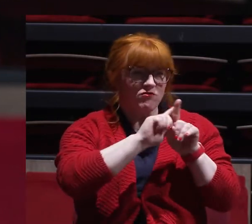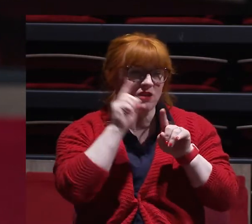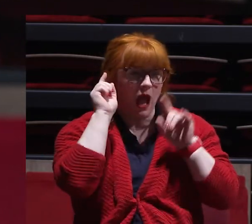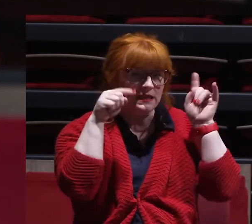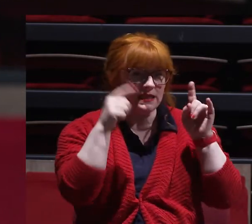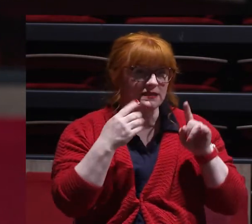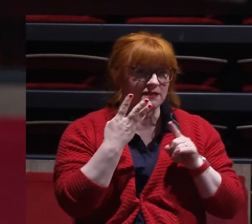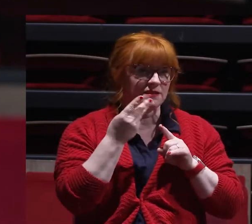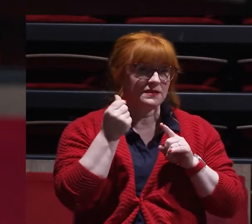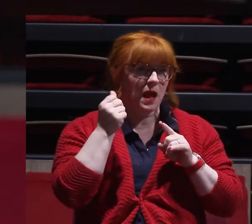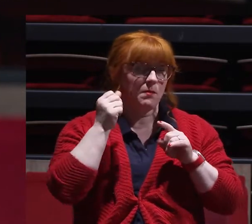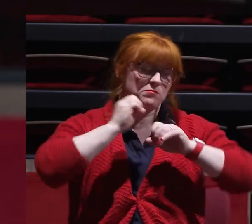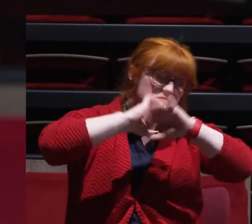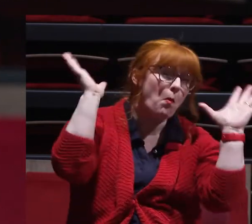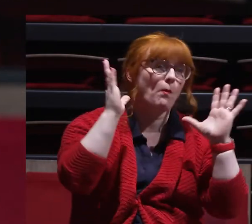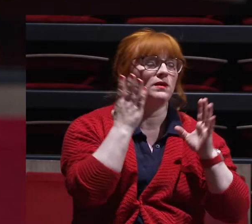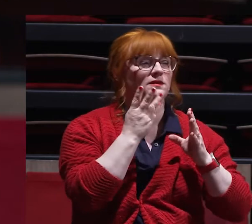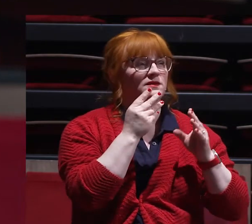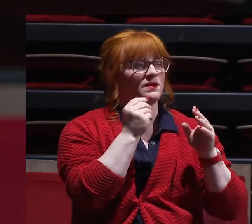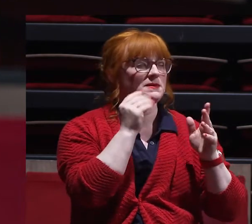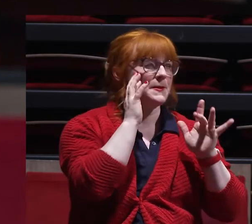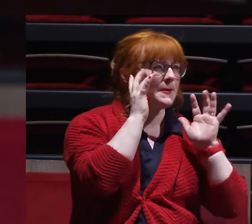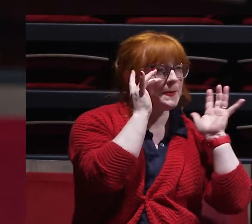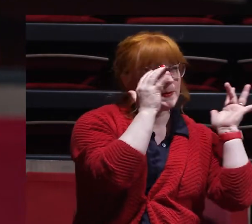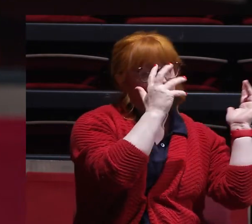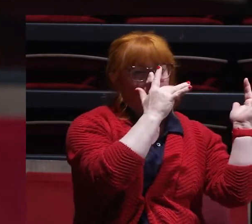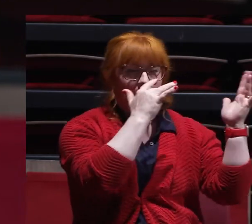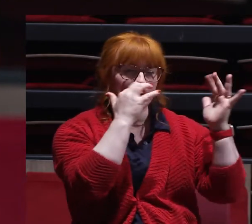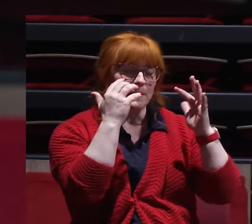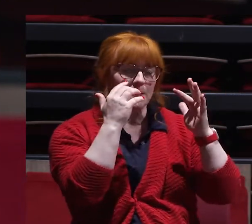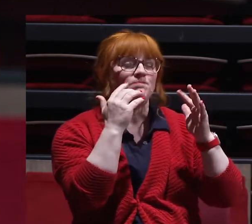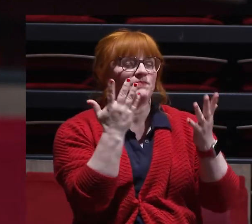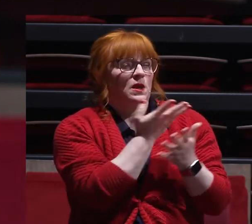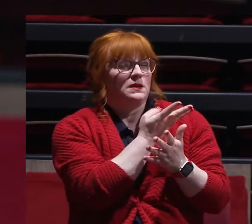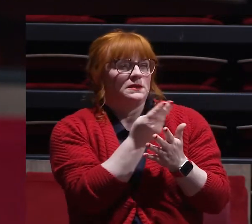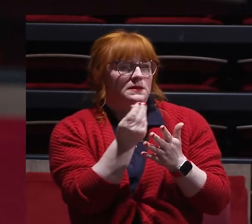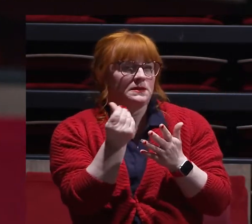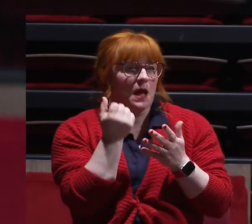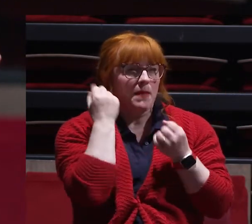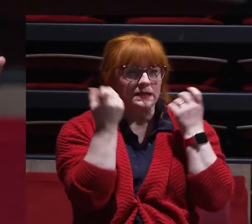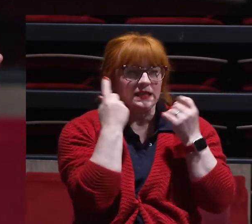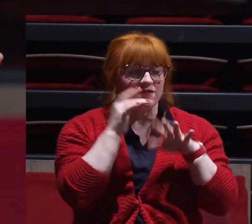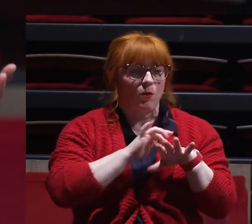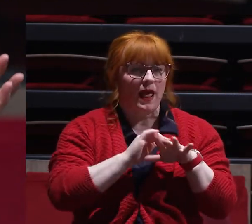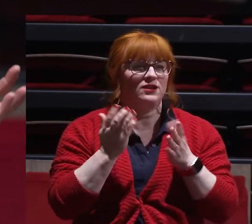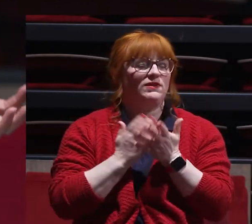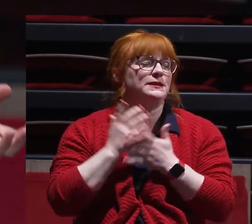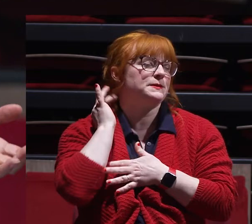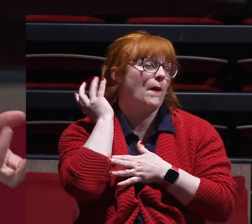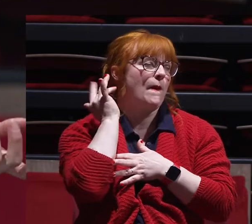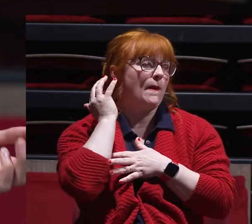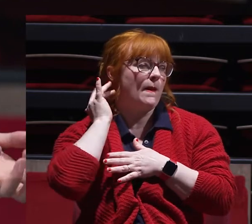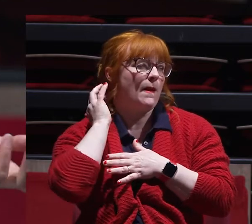do you have ideas that move at different speeds? I mean, there are some ideas for plays that